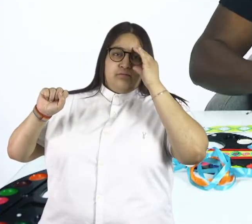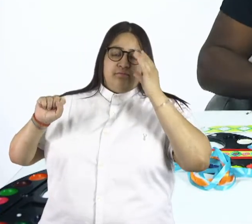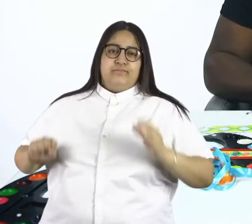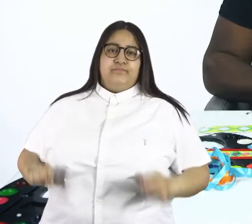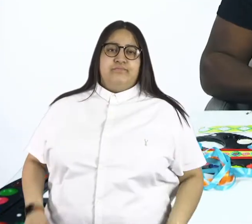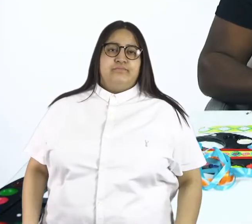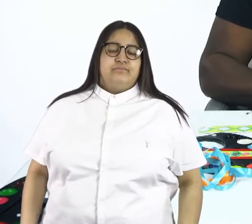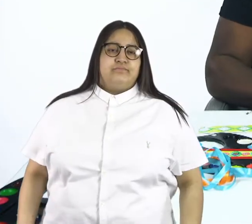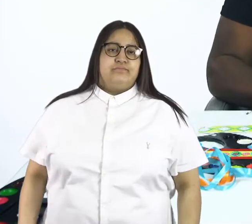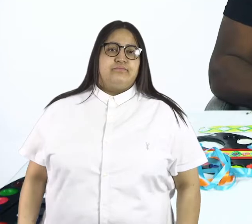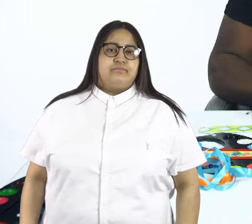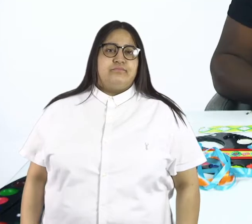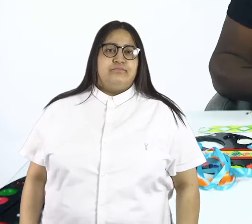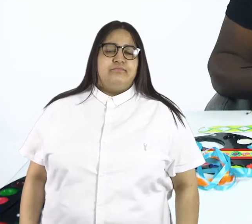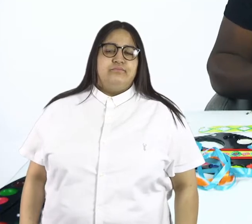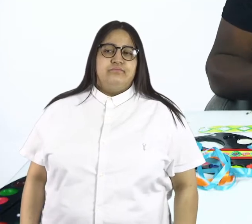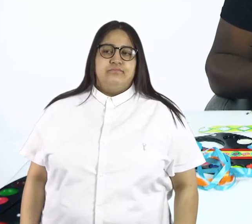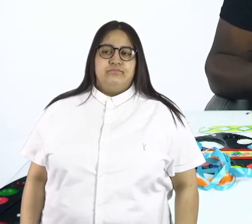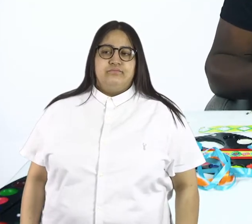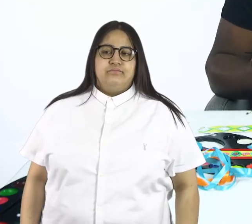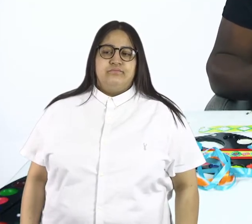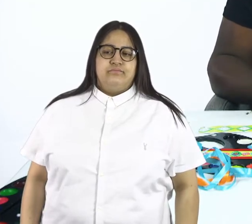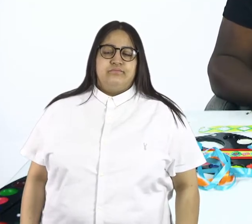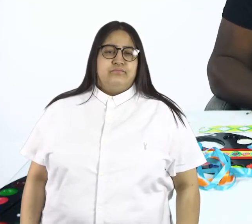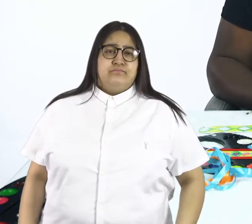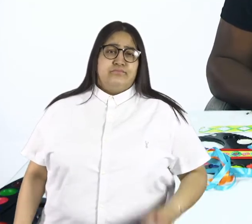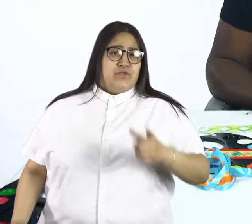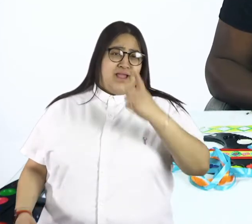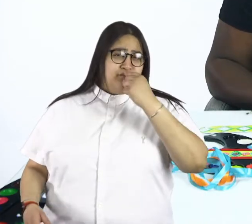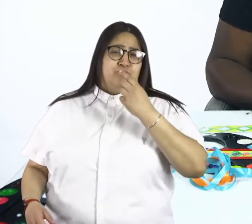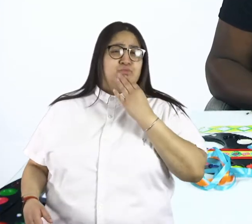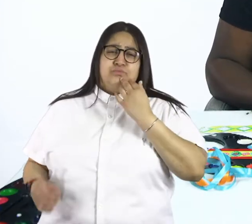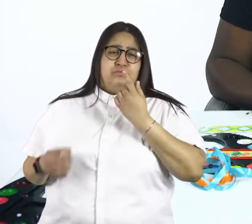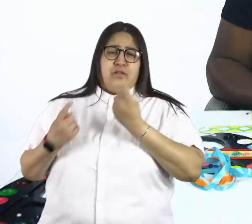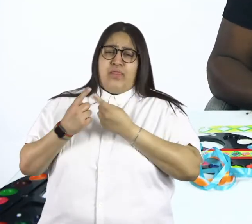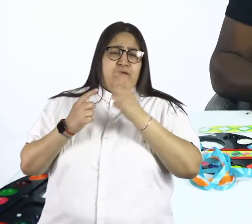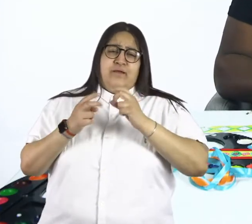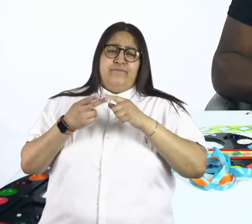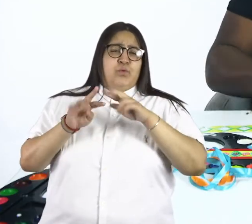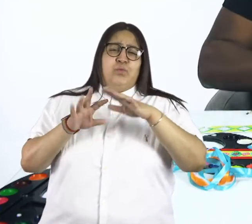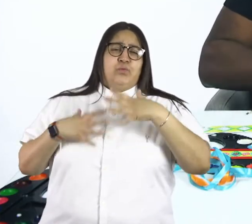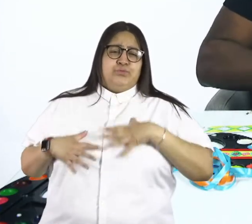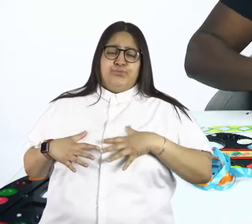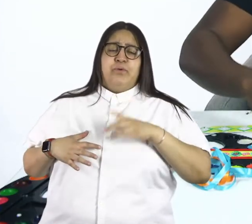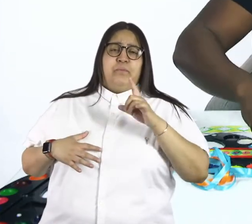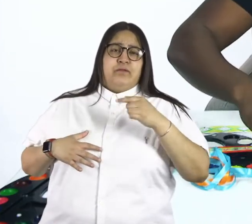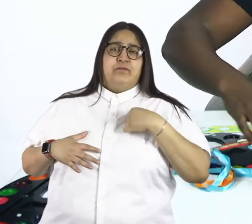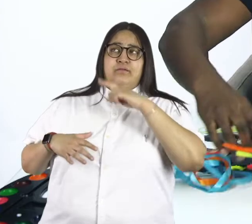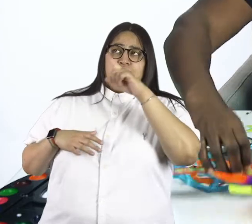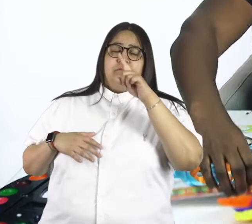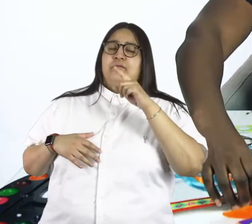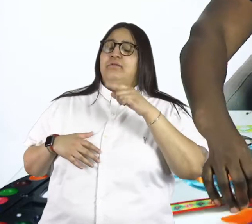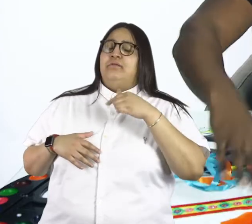you don't need to. If you want to, you can color it in if you choose to, but you wouldn't need to because it's going to be covered